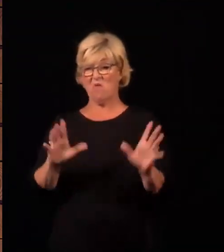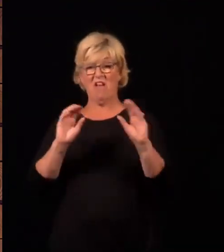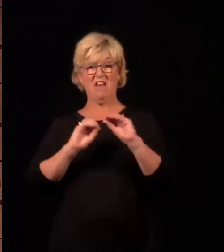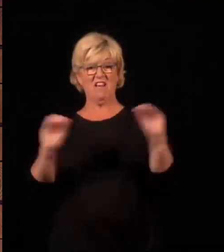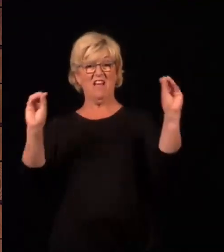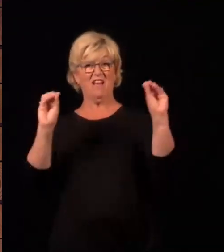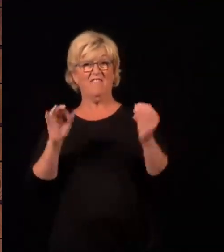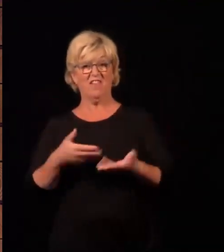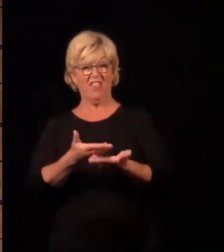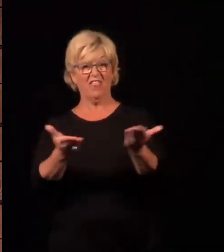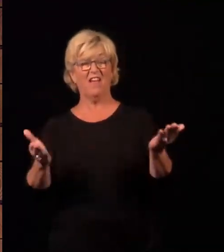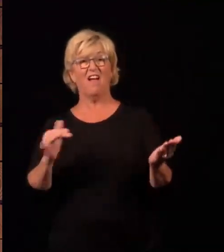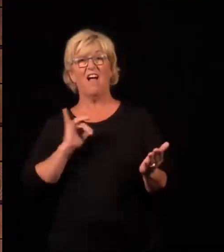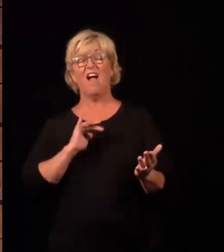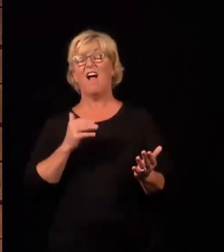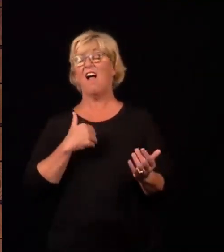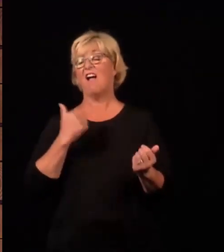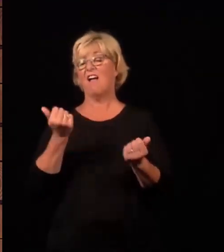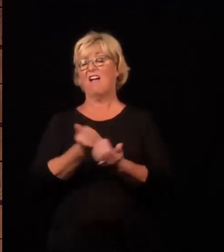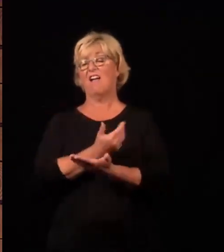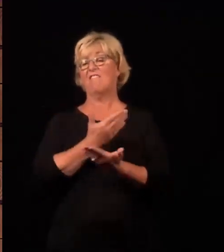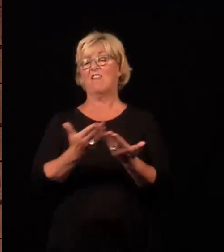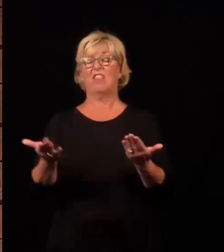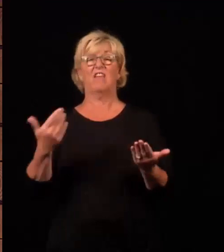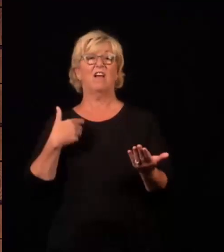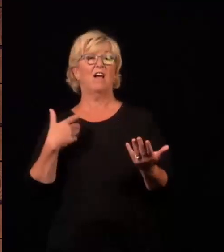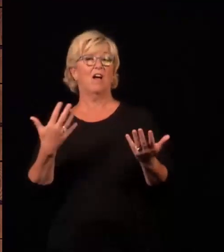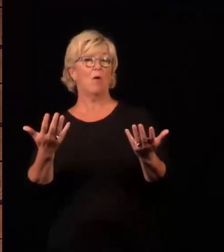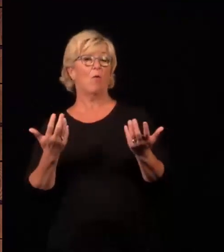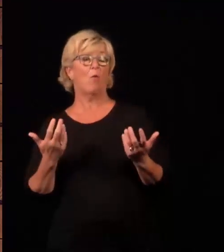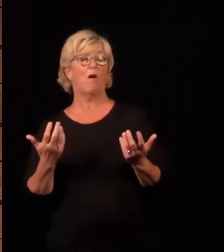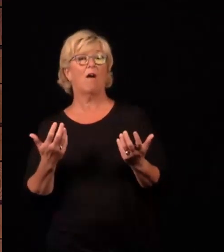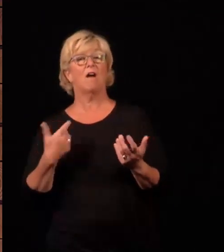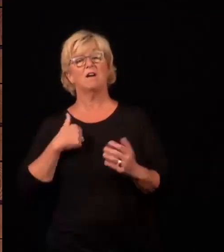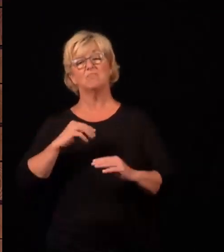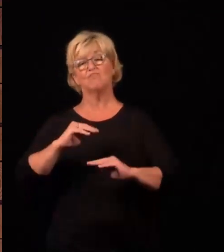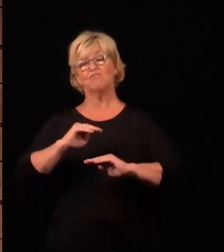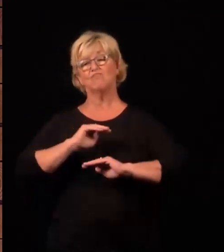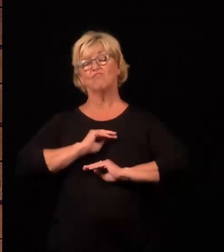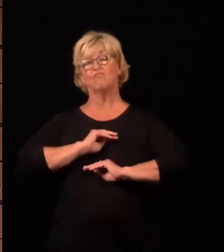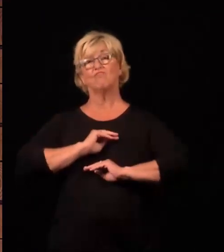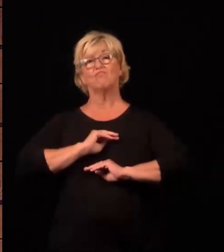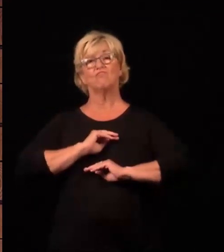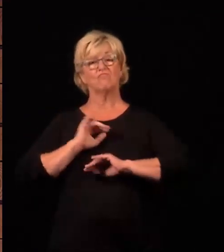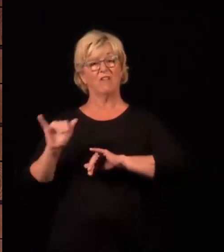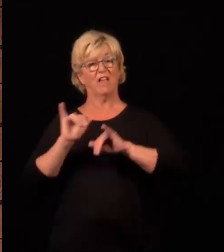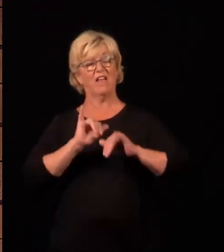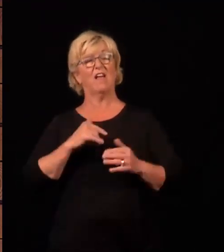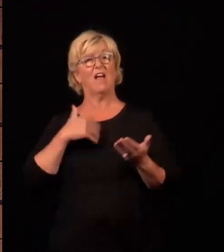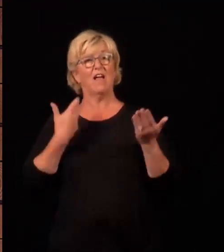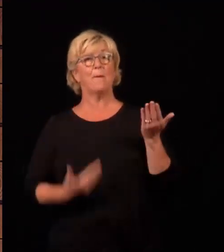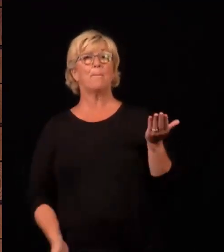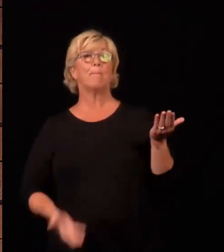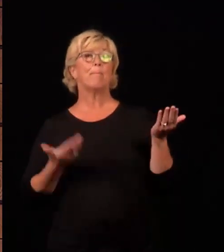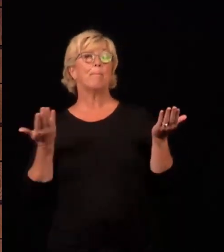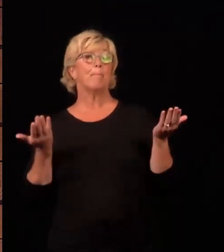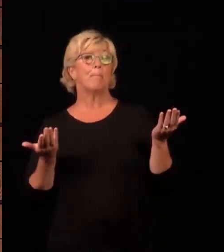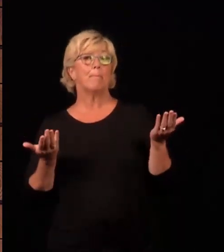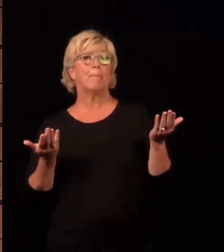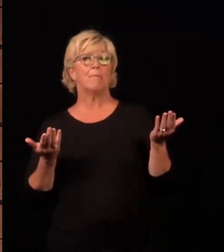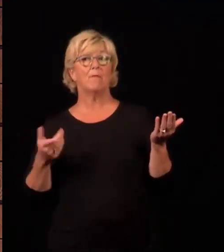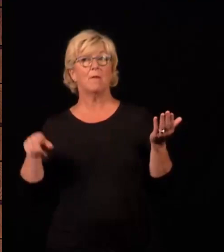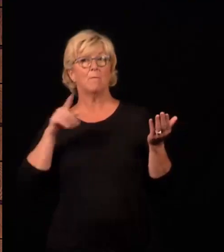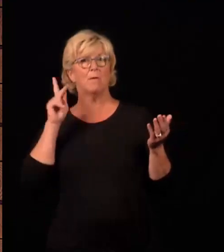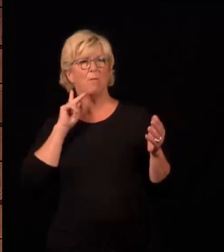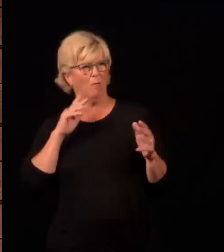this. I have everything I want. I'm content just as I am. That'll get